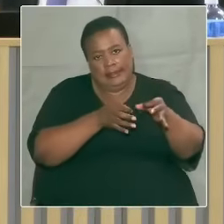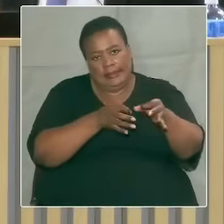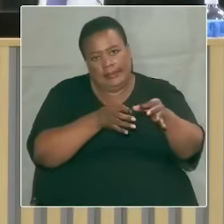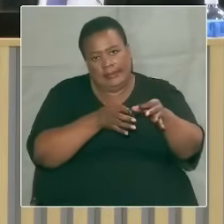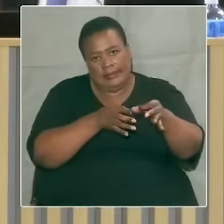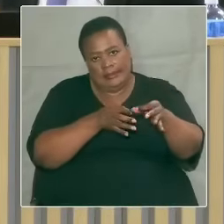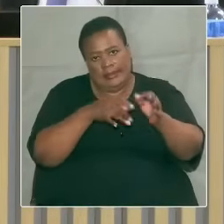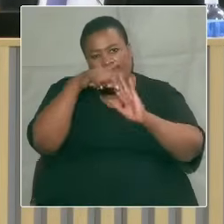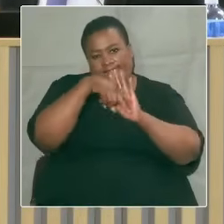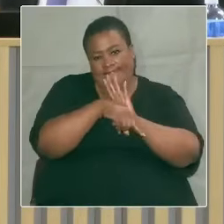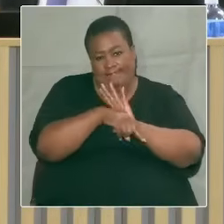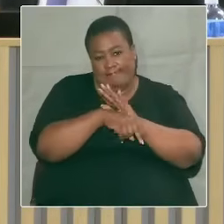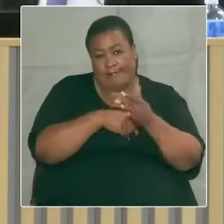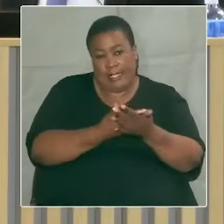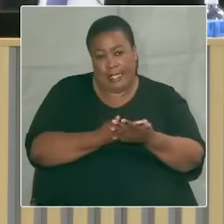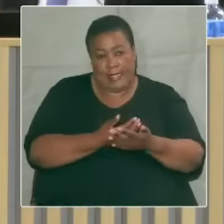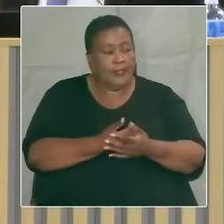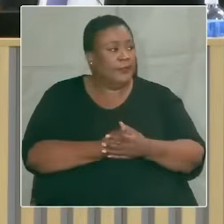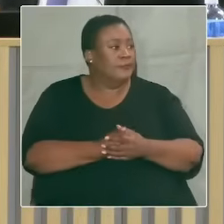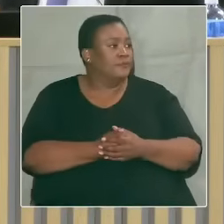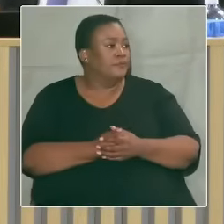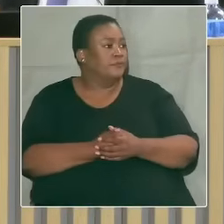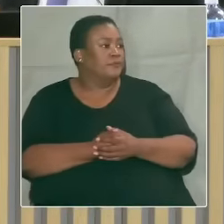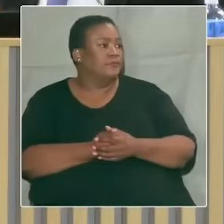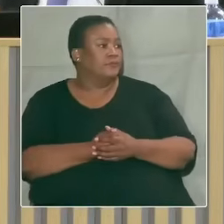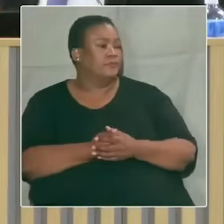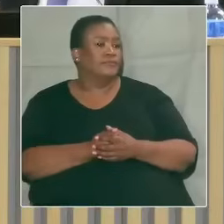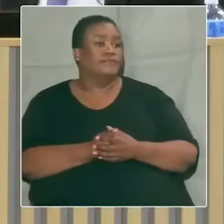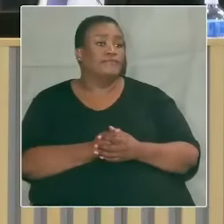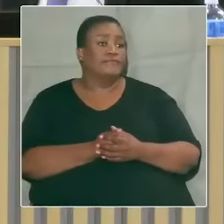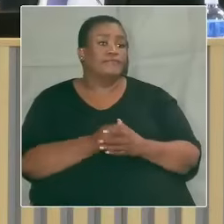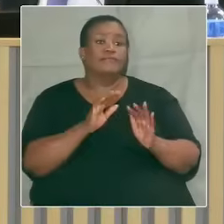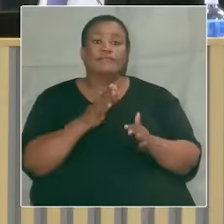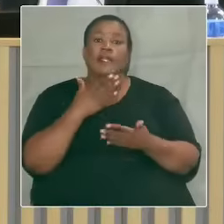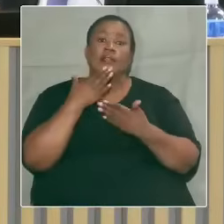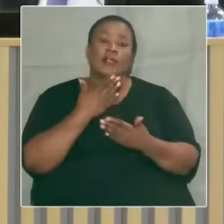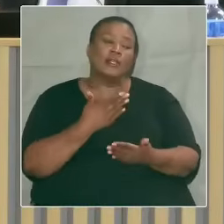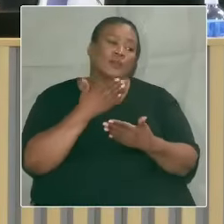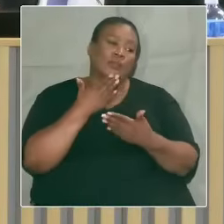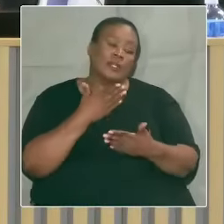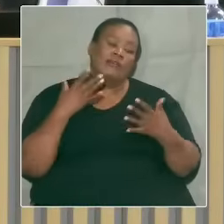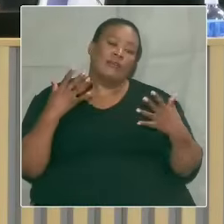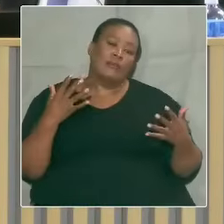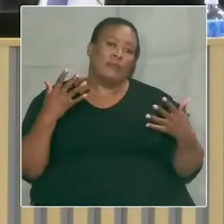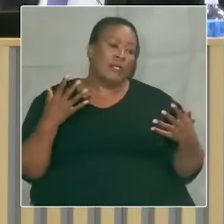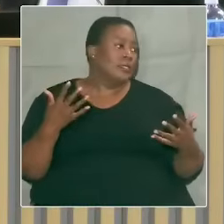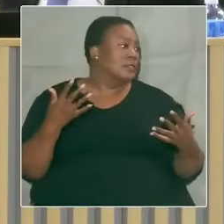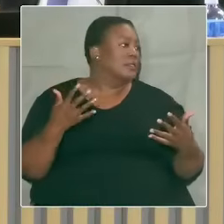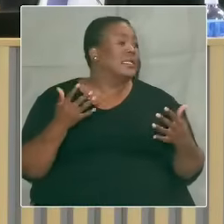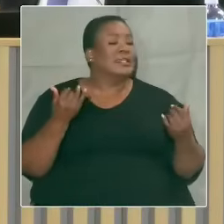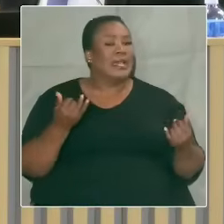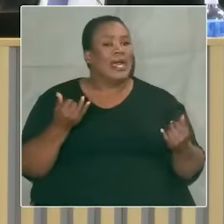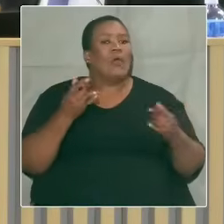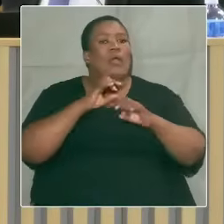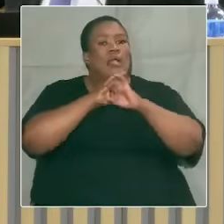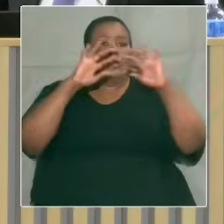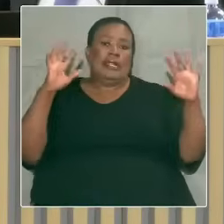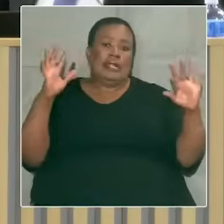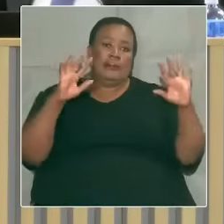one. Yes, but, Thank you. thanks. Thank you very much, Mr. Mutau. This clarifies it.